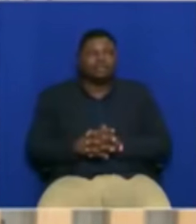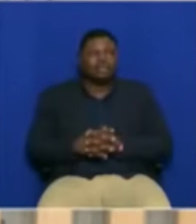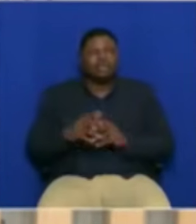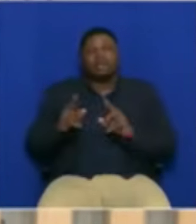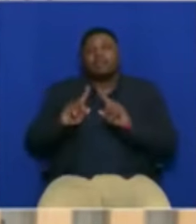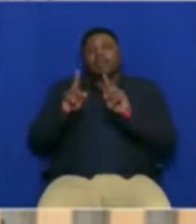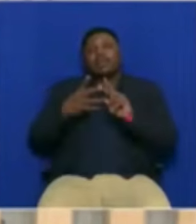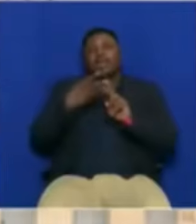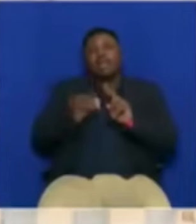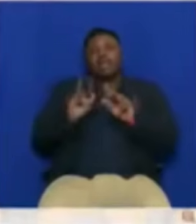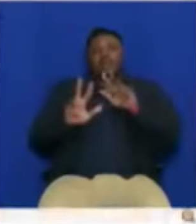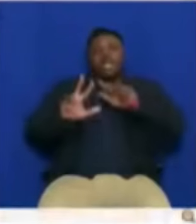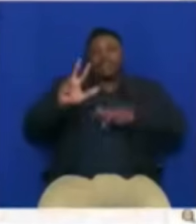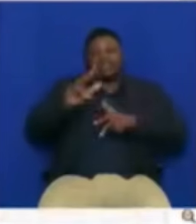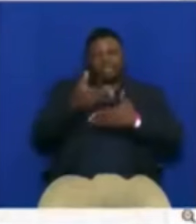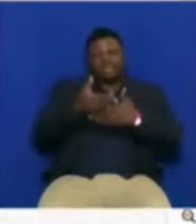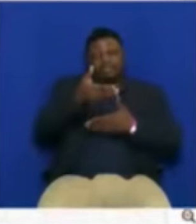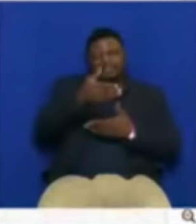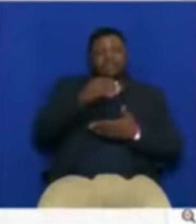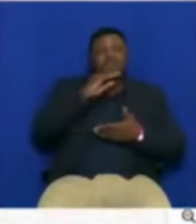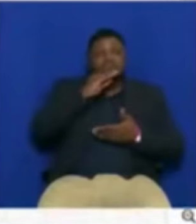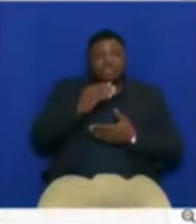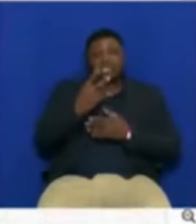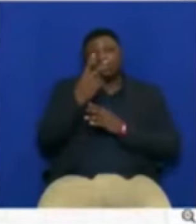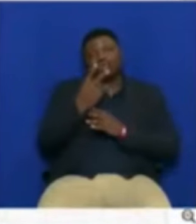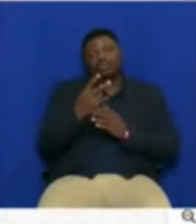document. We concluded that